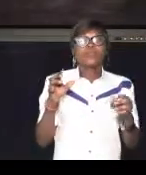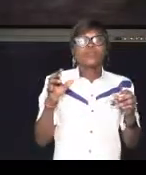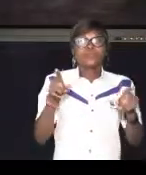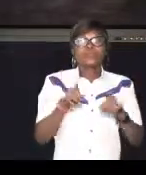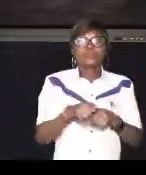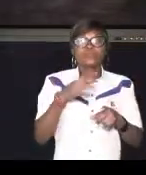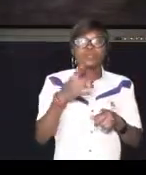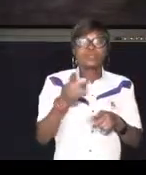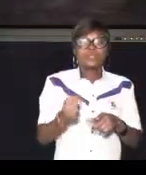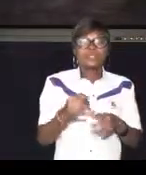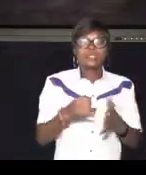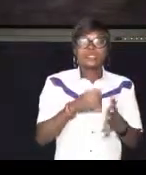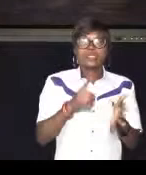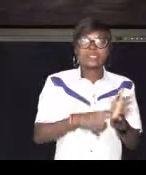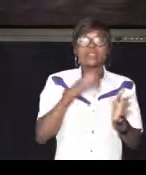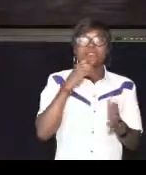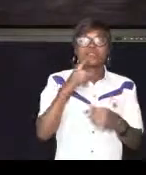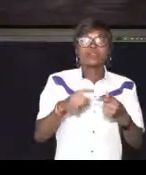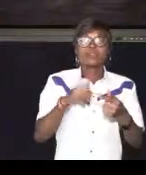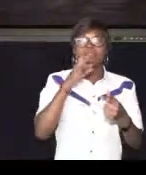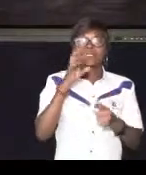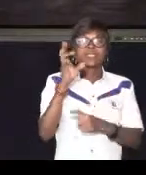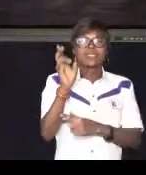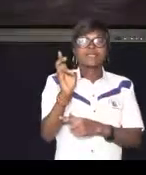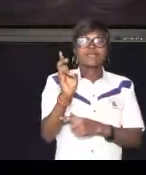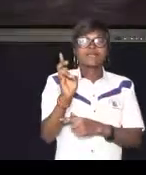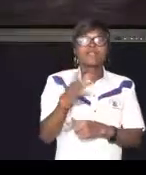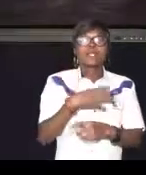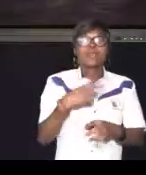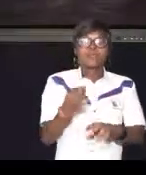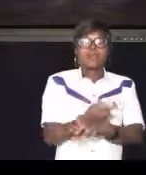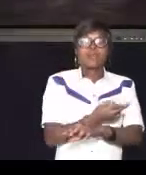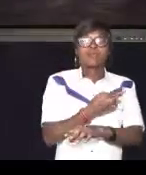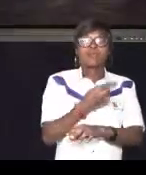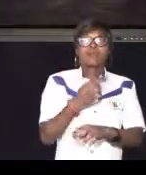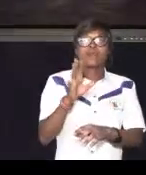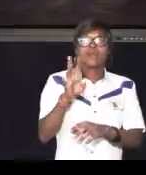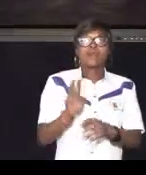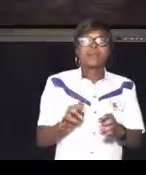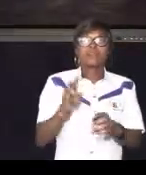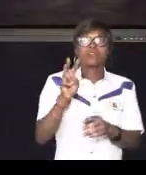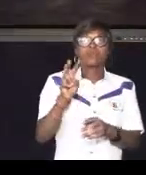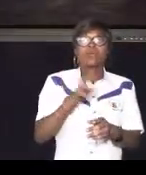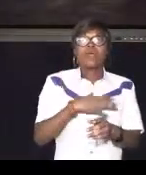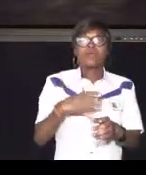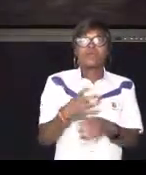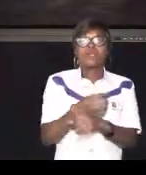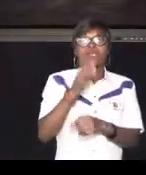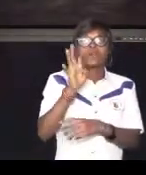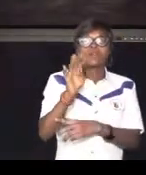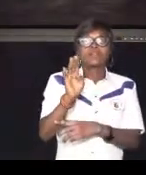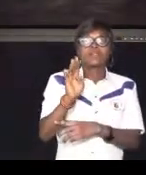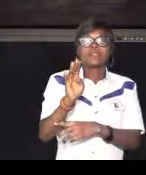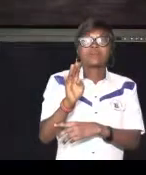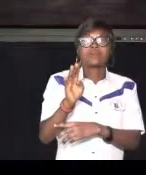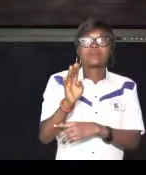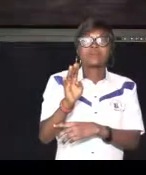So the missing base number is 7, and then multiplying 7 by 2, we get 14. And so M